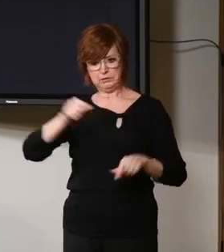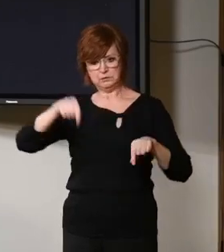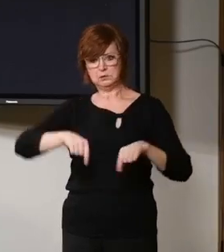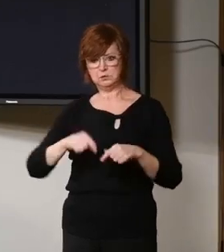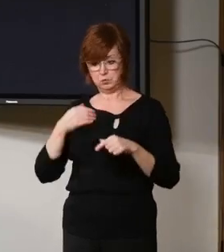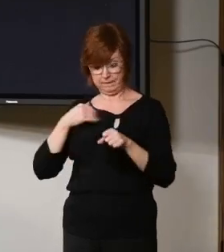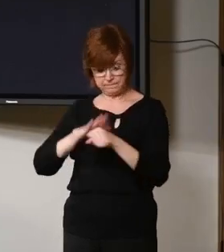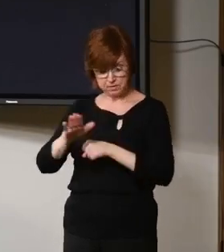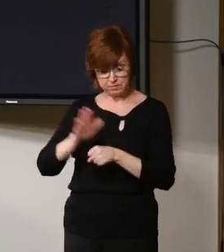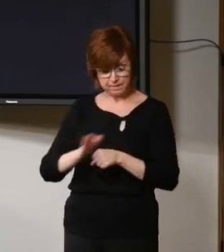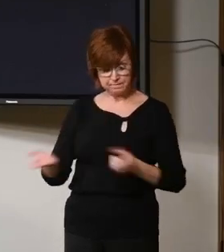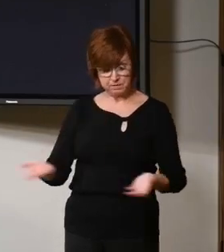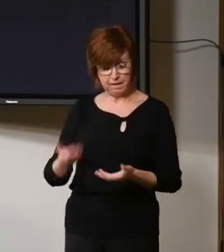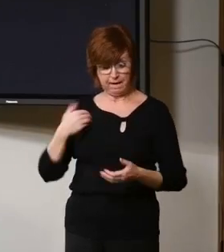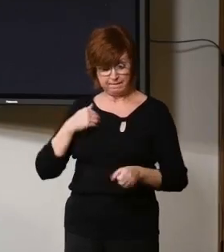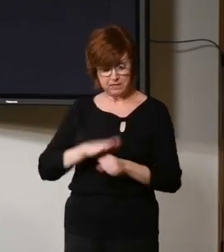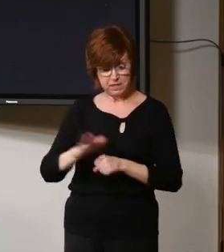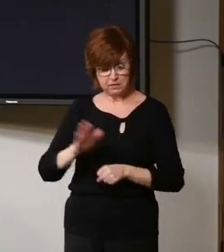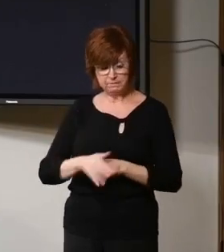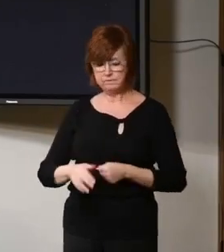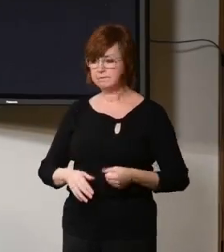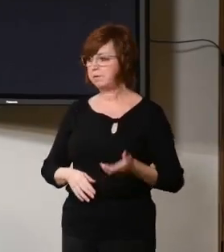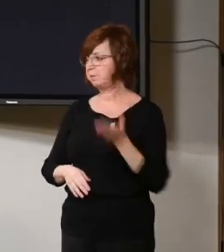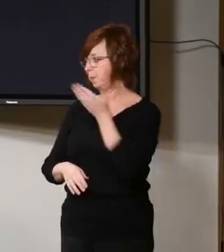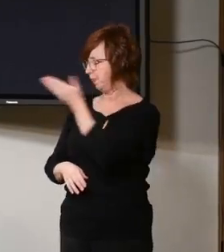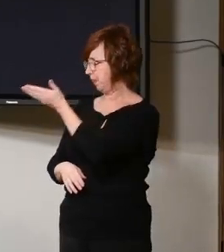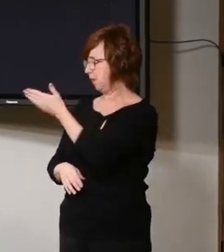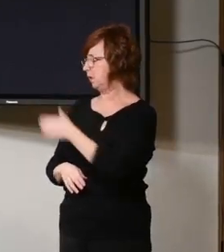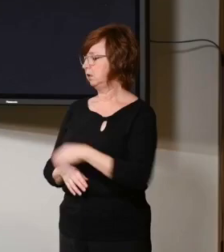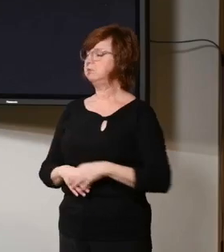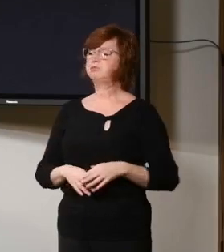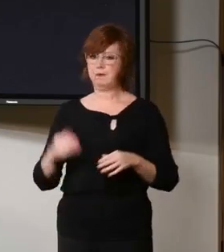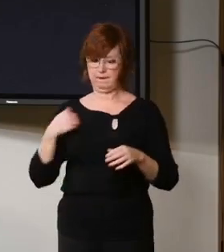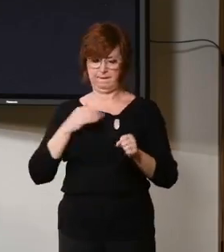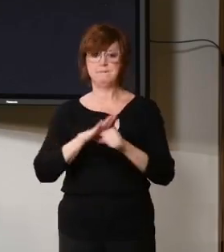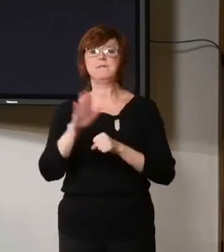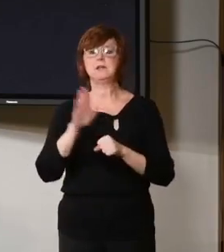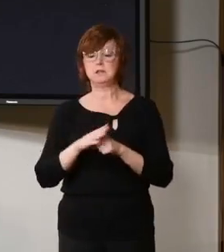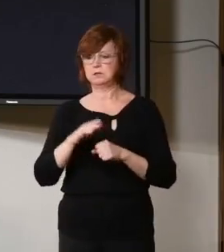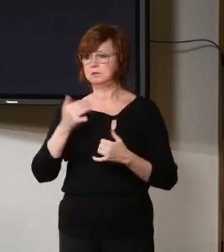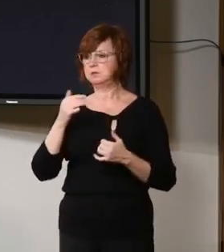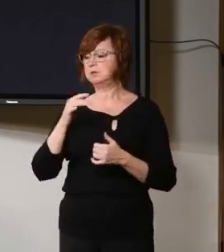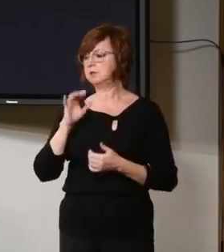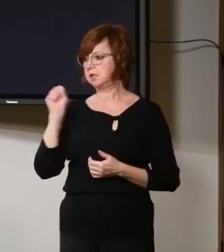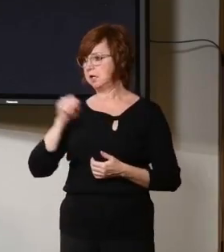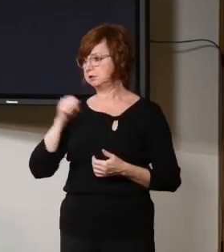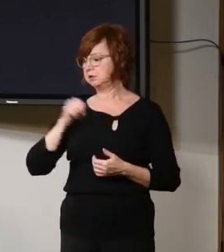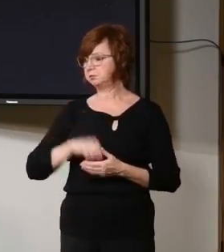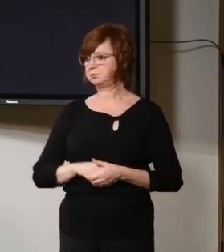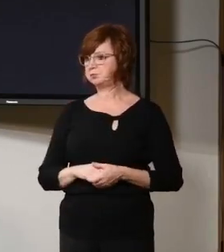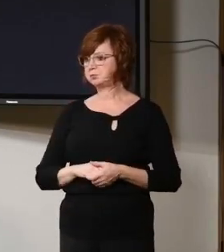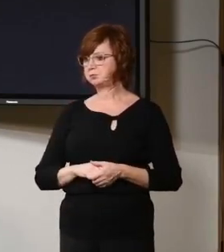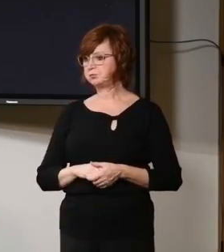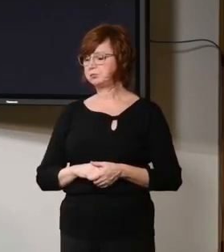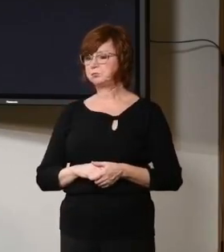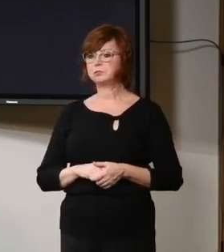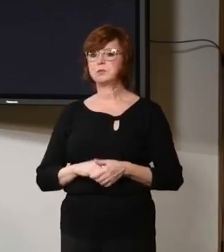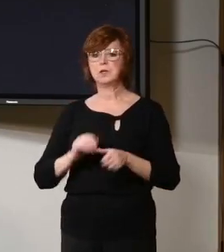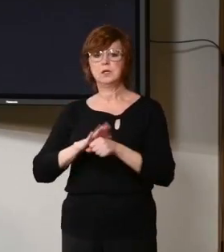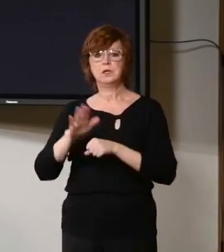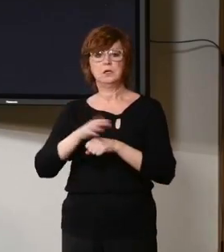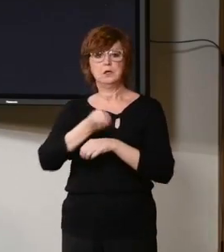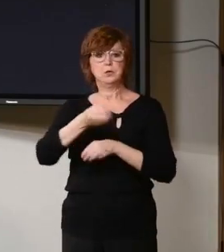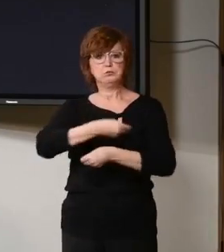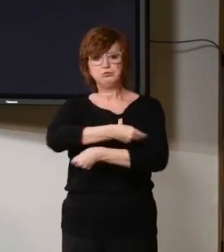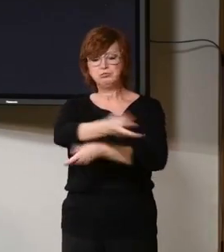you. So currently, we do have enough PPE to supply healthcare workers across the province that